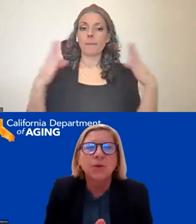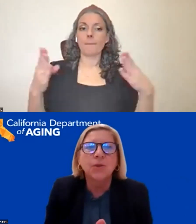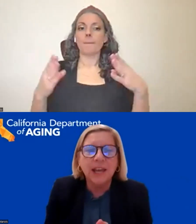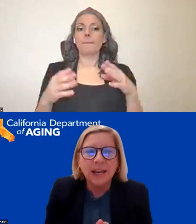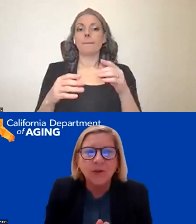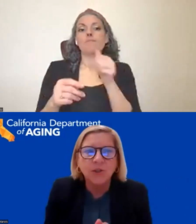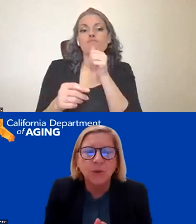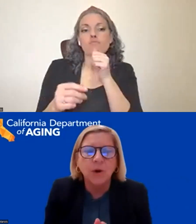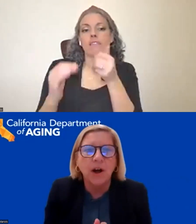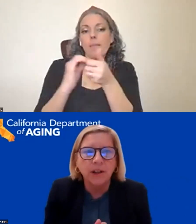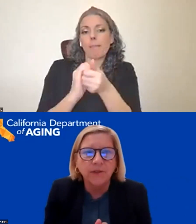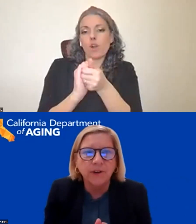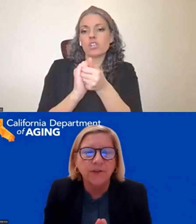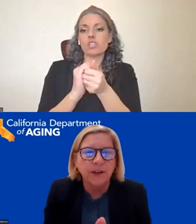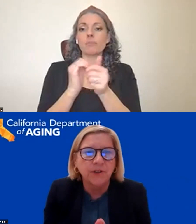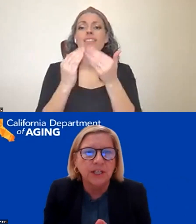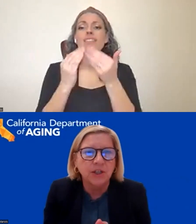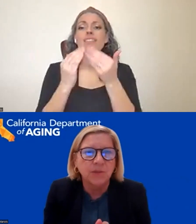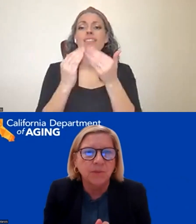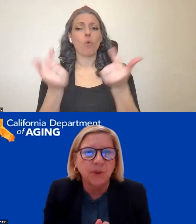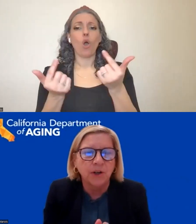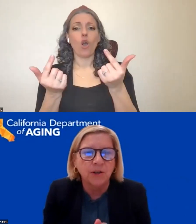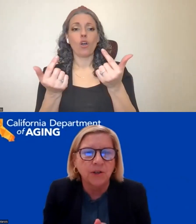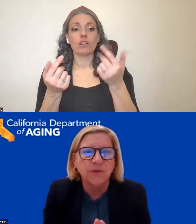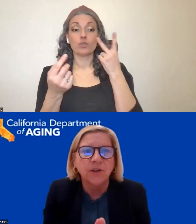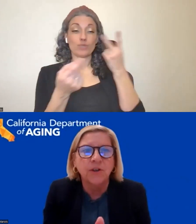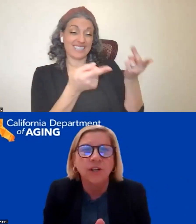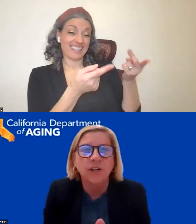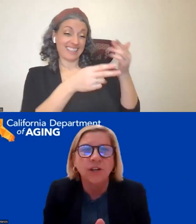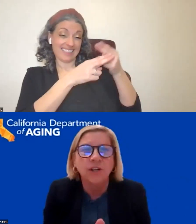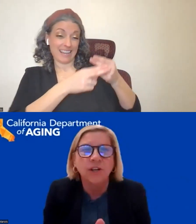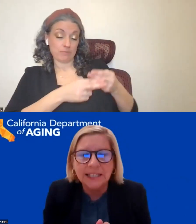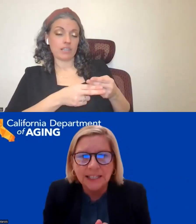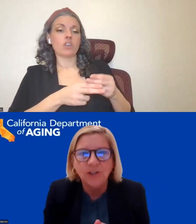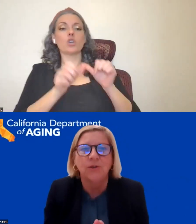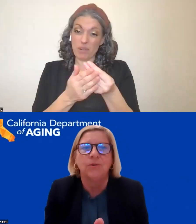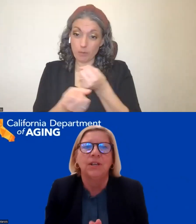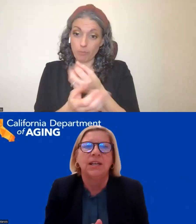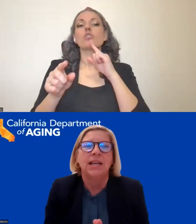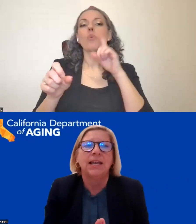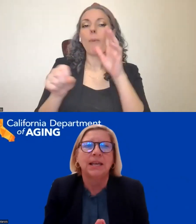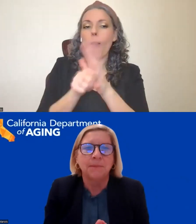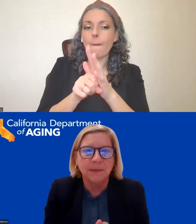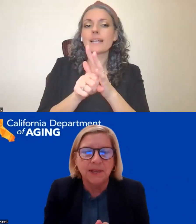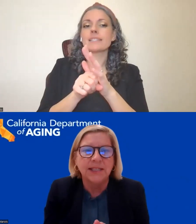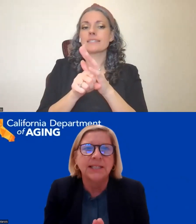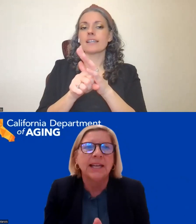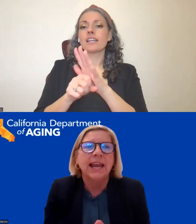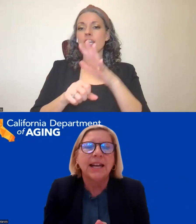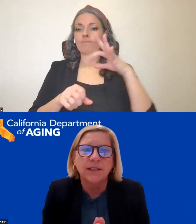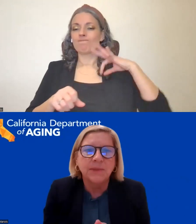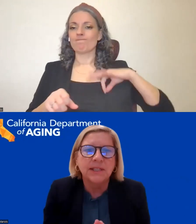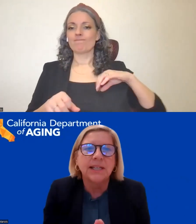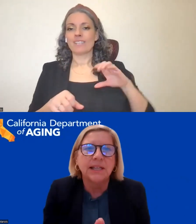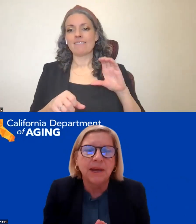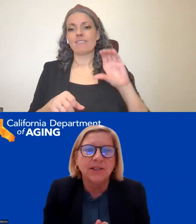government in public-private partnership. So thank you to all of our foundation partners for your continued commitment